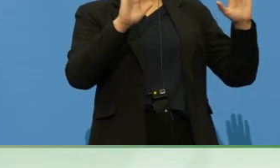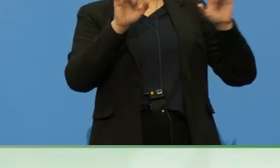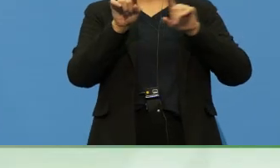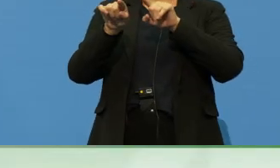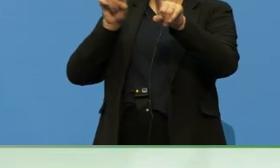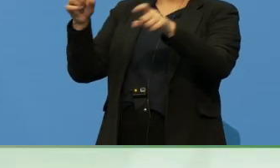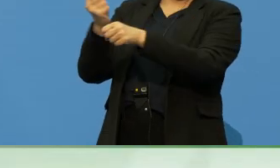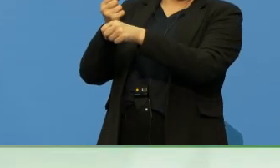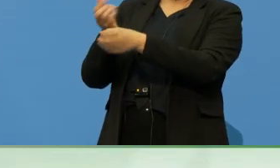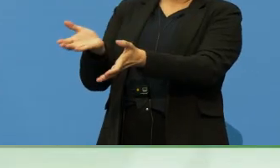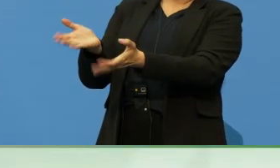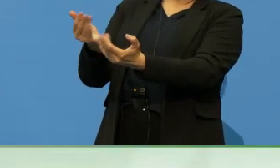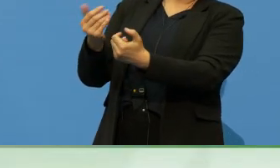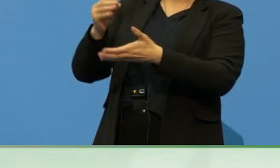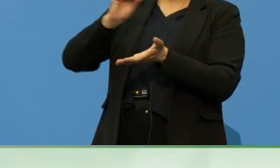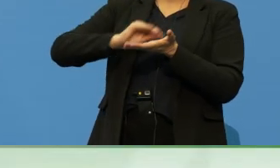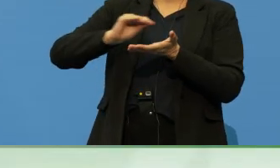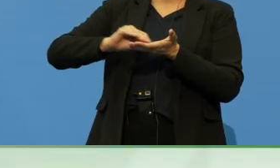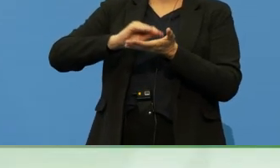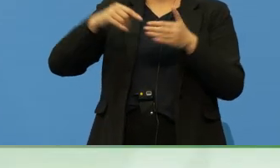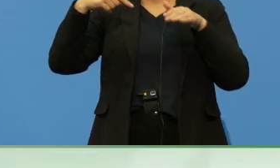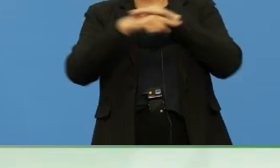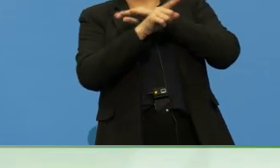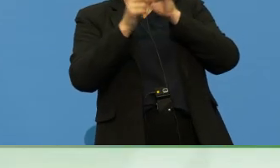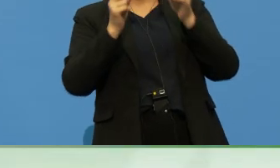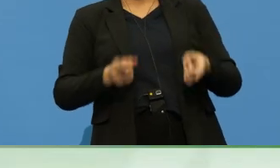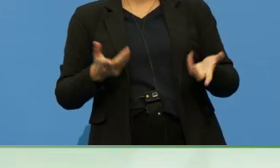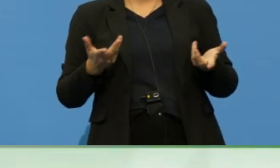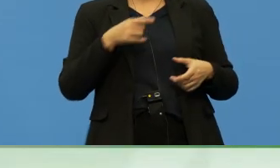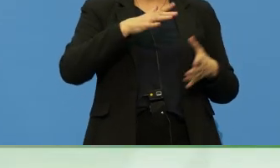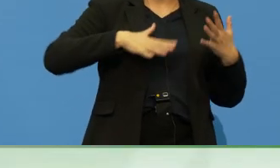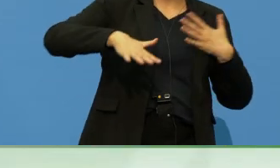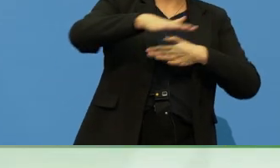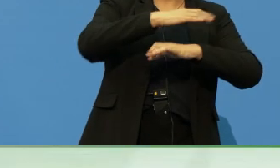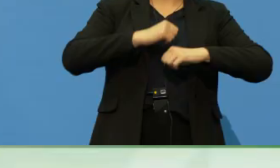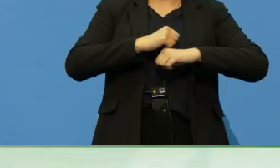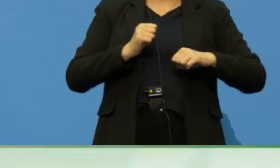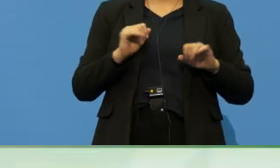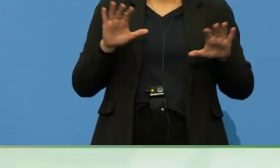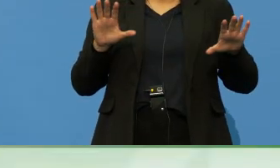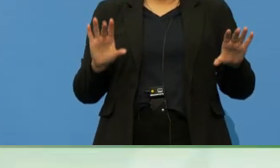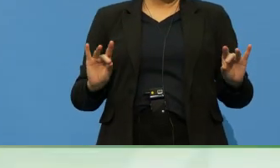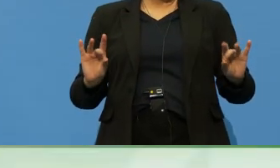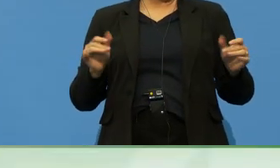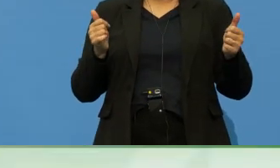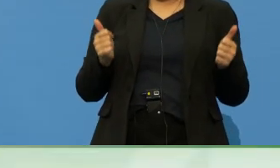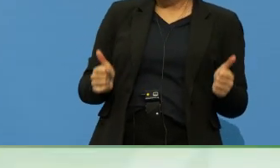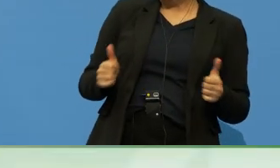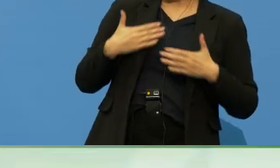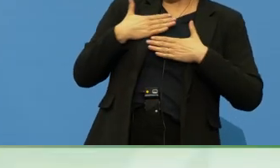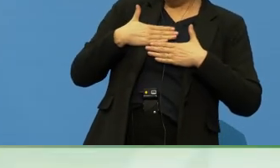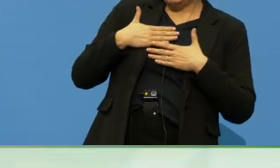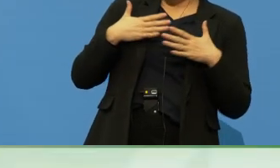to make office spaces to feel like home, more comfy, more sustainable,